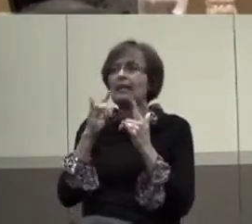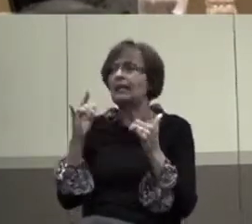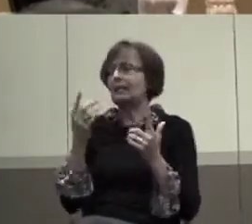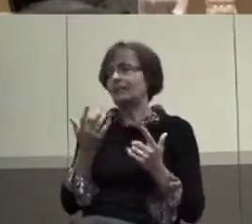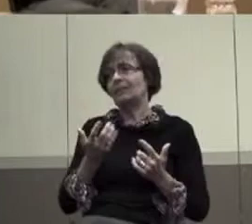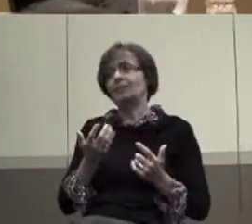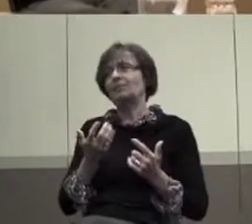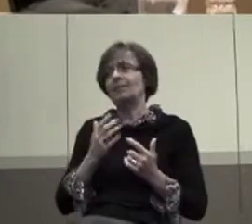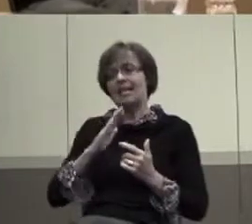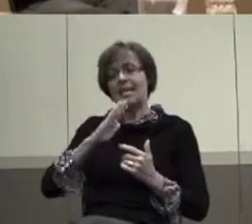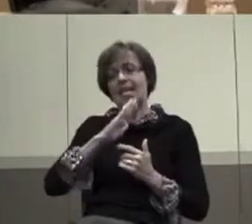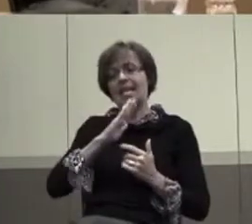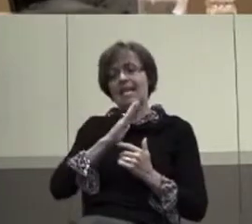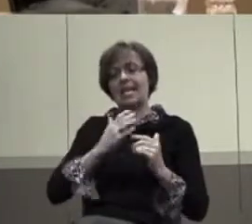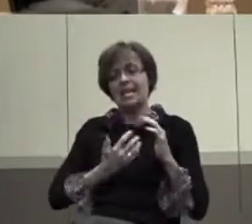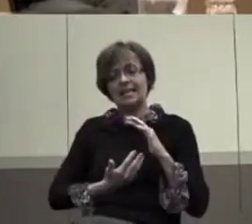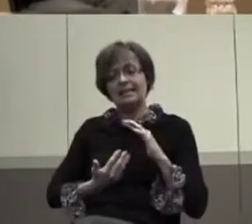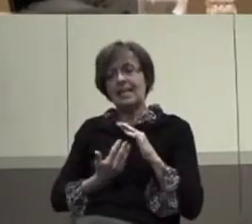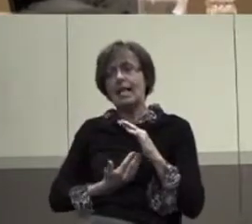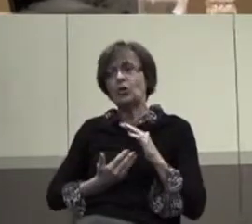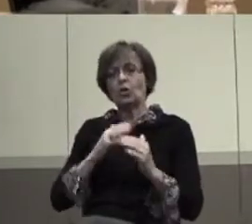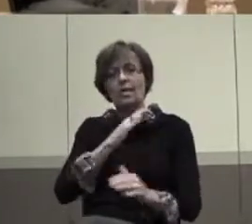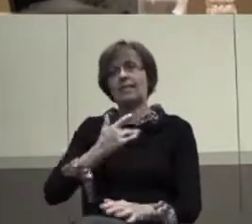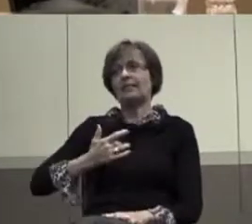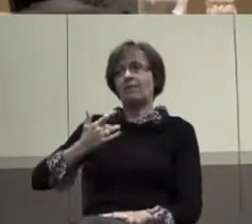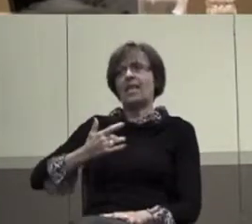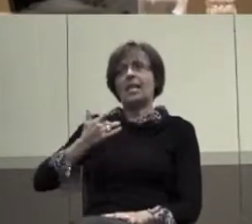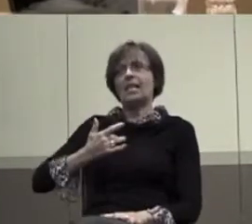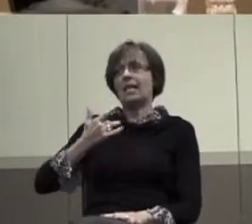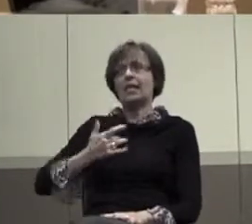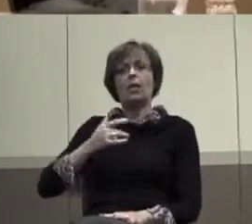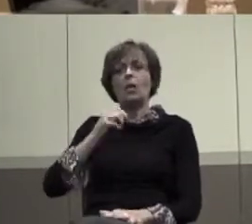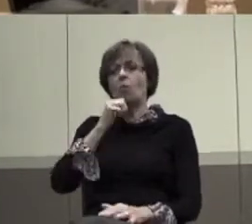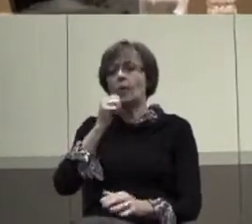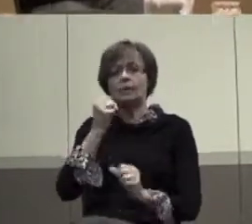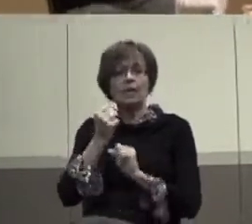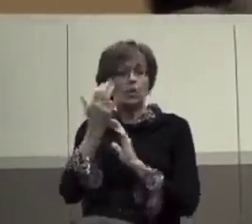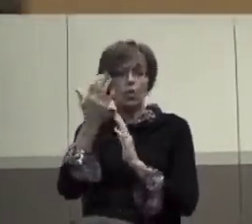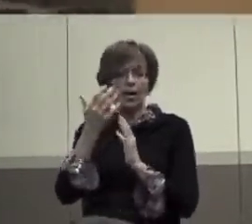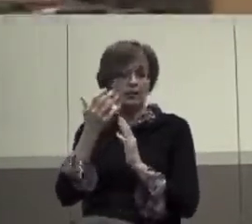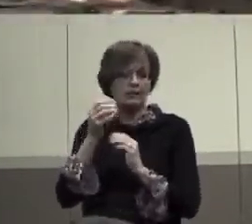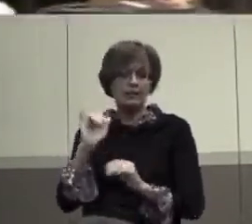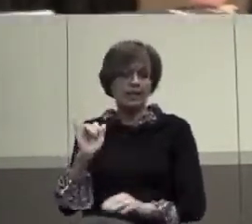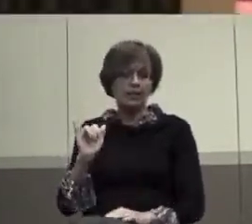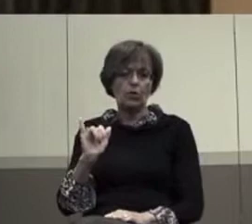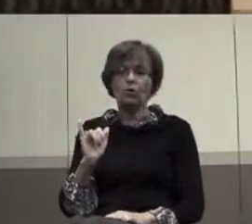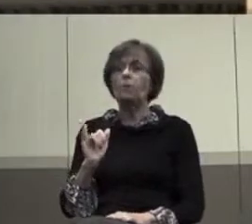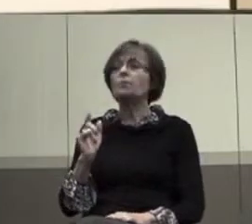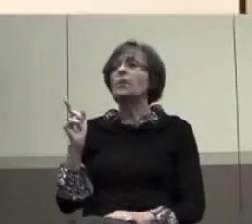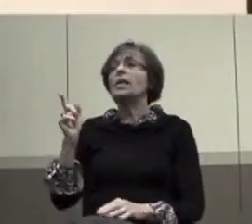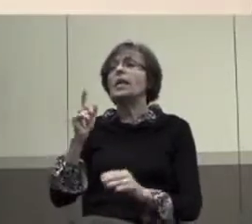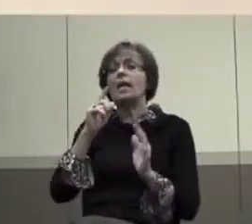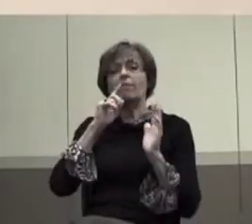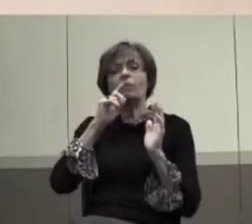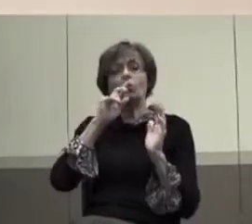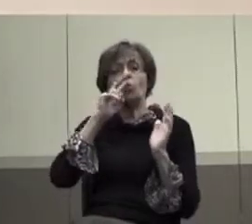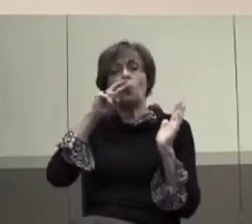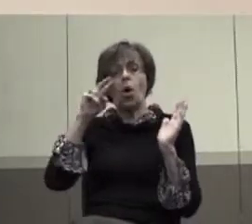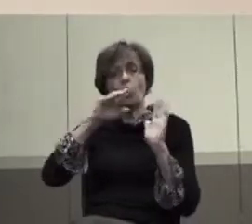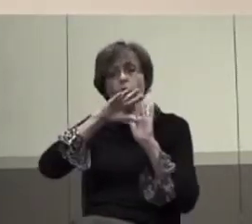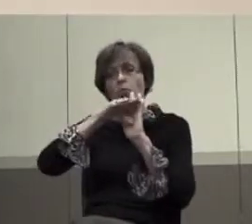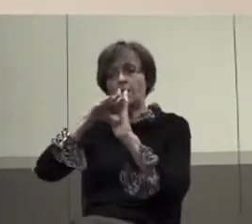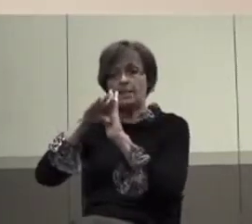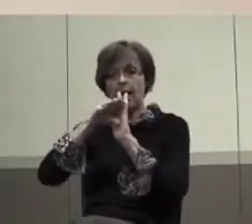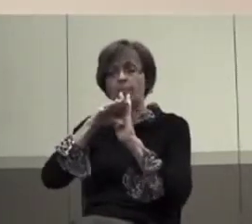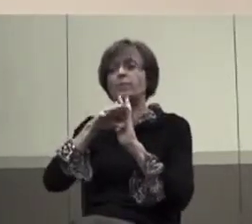there's his anger, his feeling. It's not being addressed either. Yeah, if you walk through the table, there's a couple of